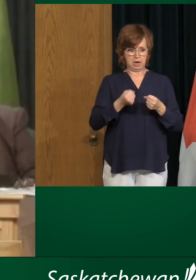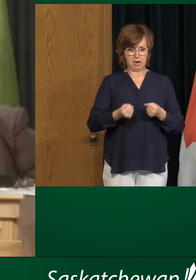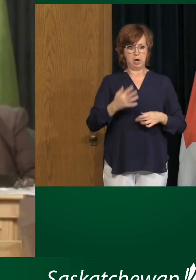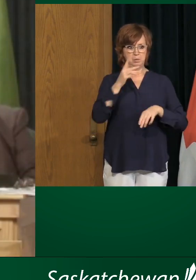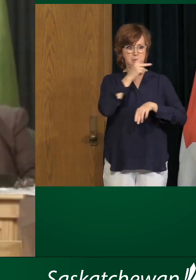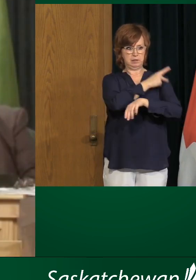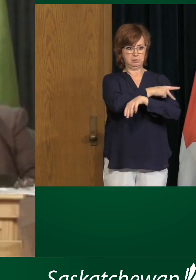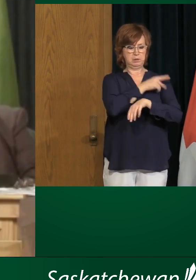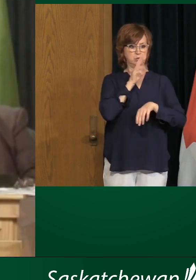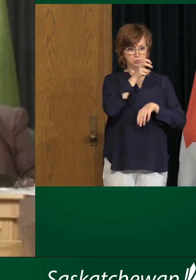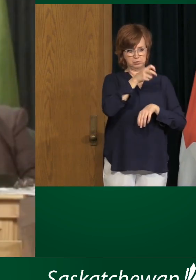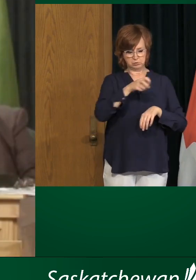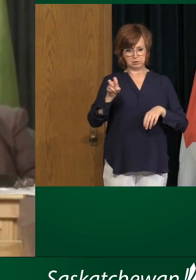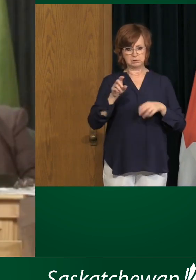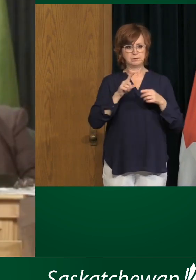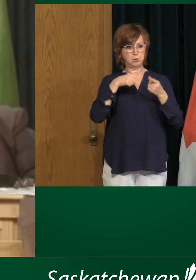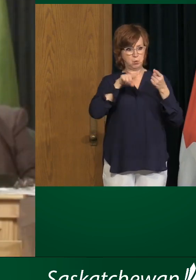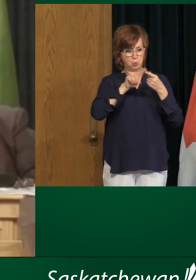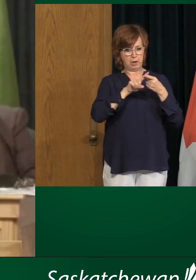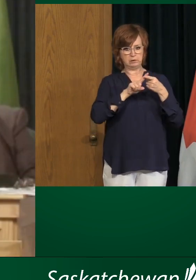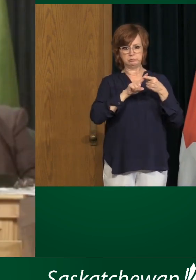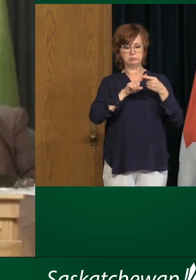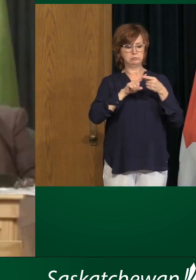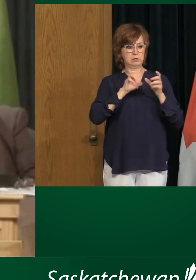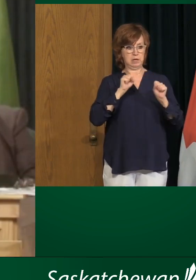a timeline.